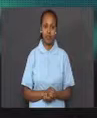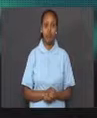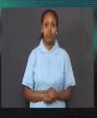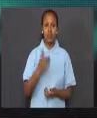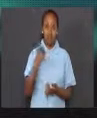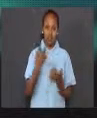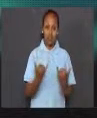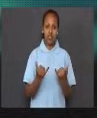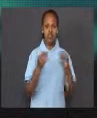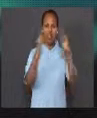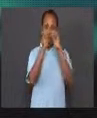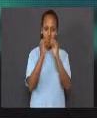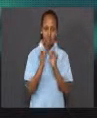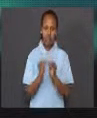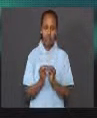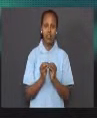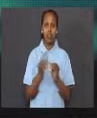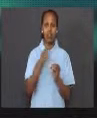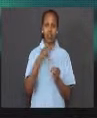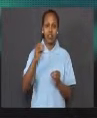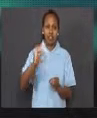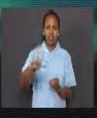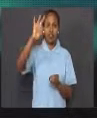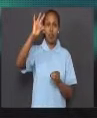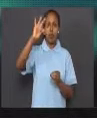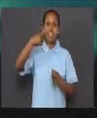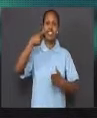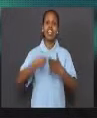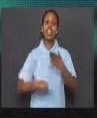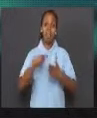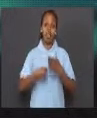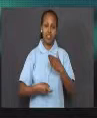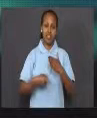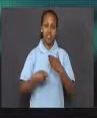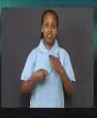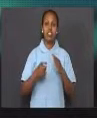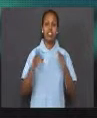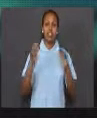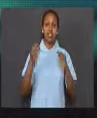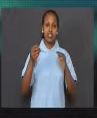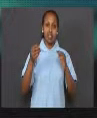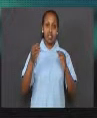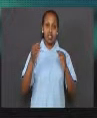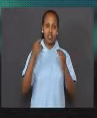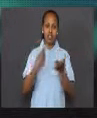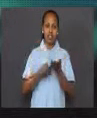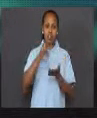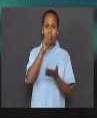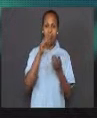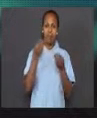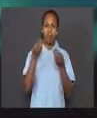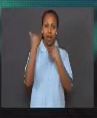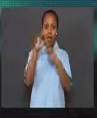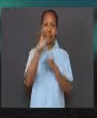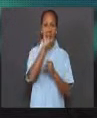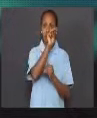Once calculated, we obtain the result. The magnitude of linear momentum of